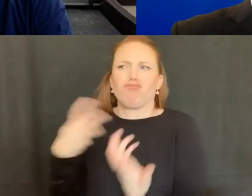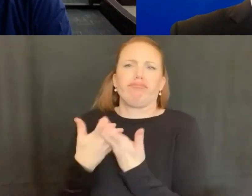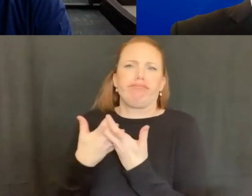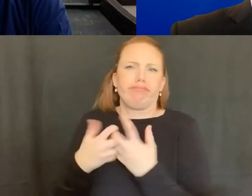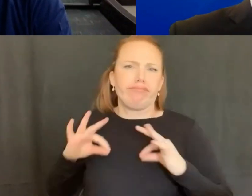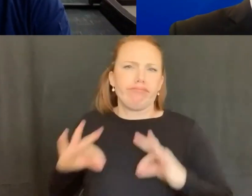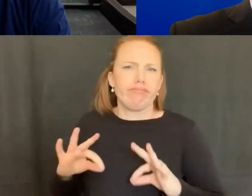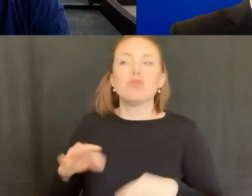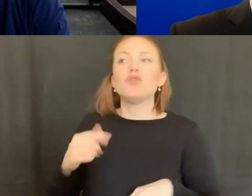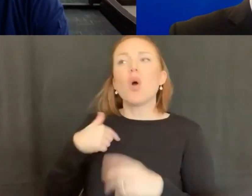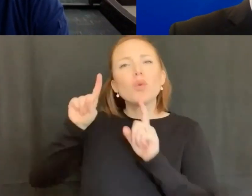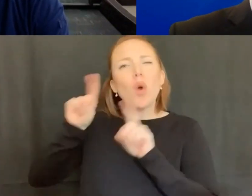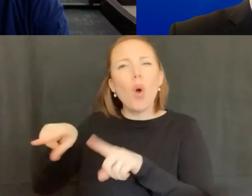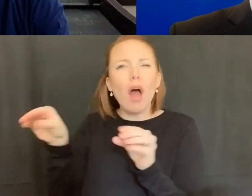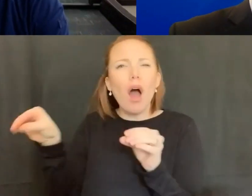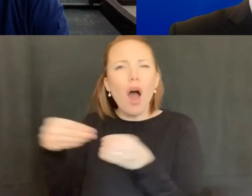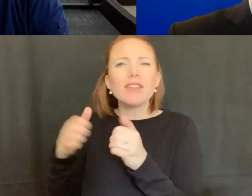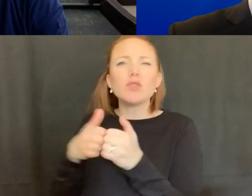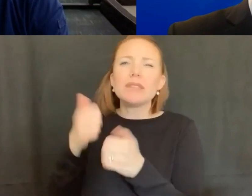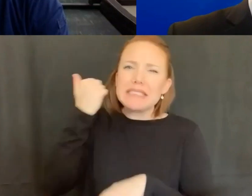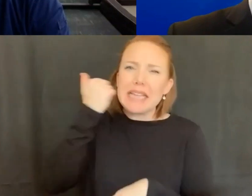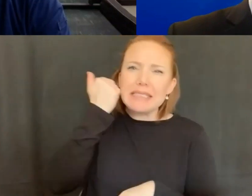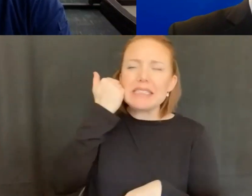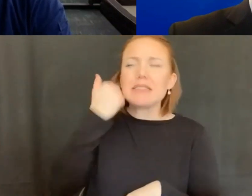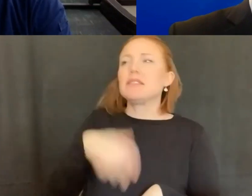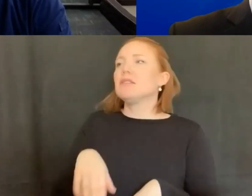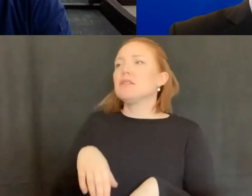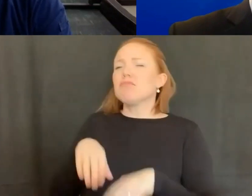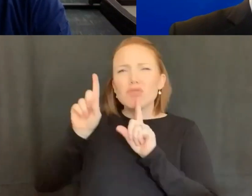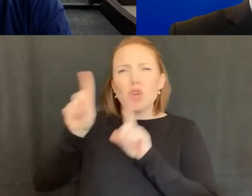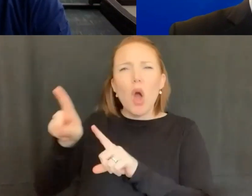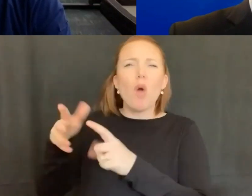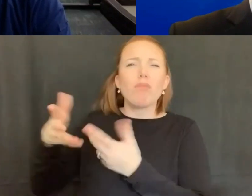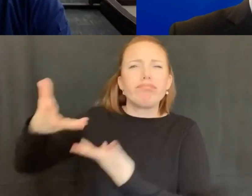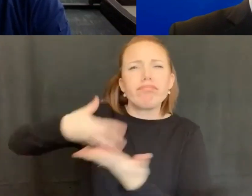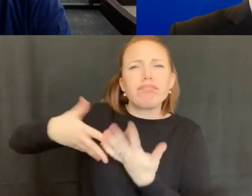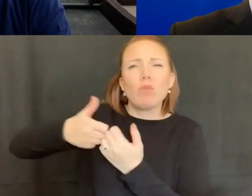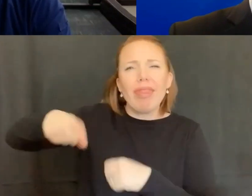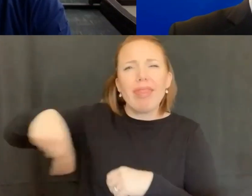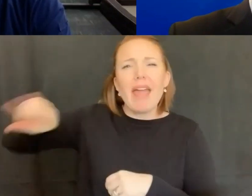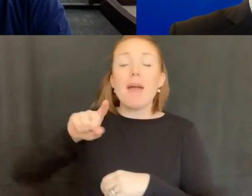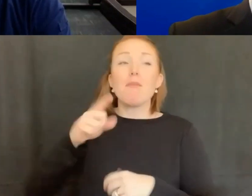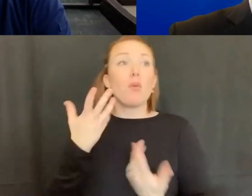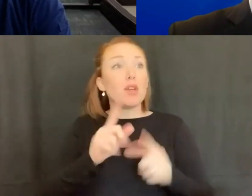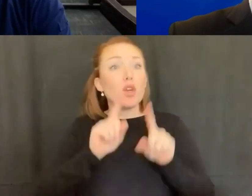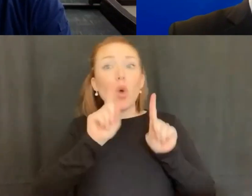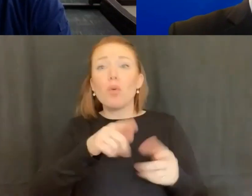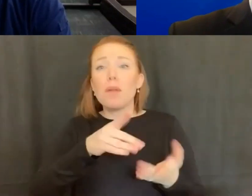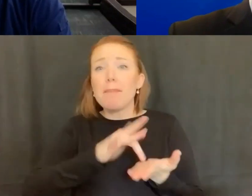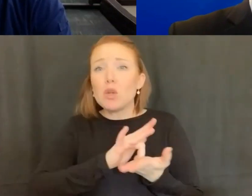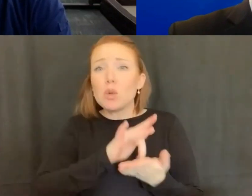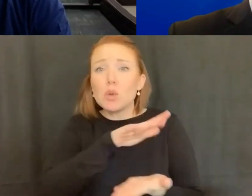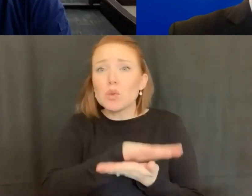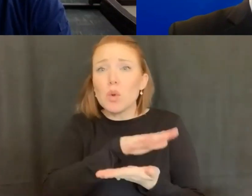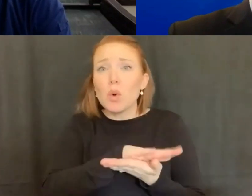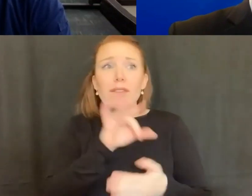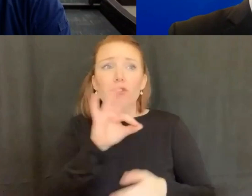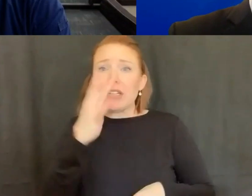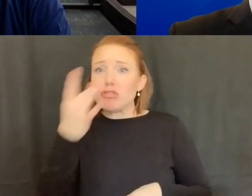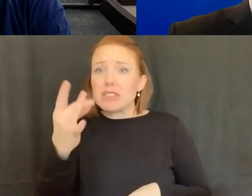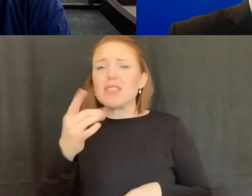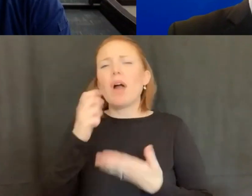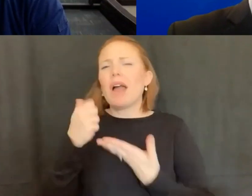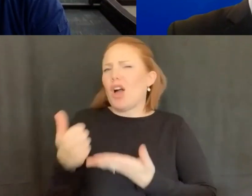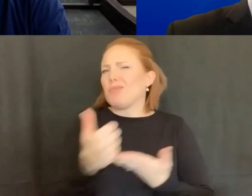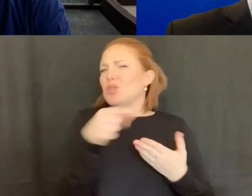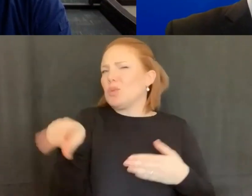with dentists, or if you're interested in medical school, with medical doctors in the specific field you're interested in. And that'll help make up your mind a little